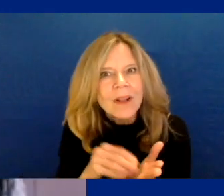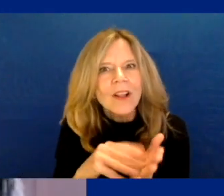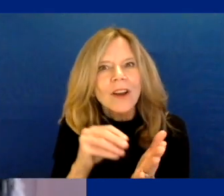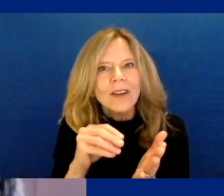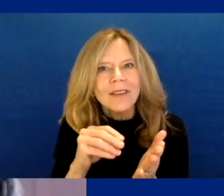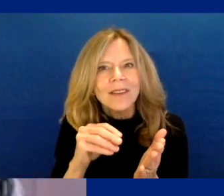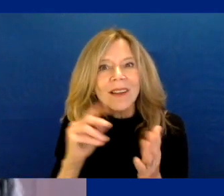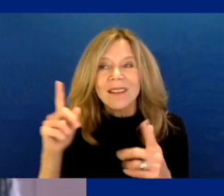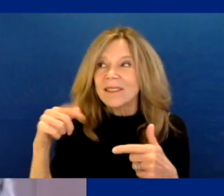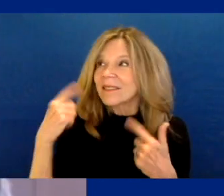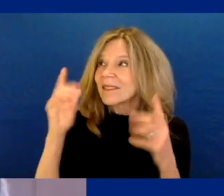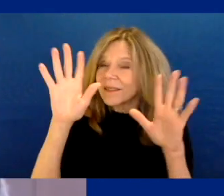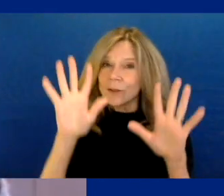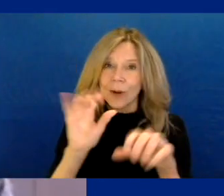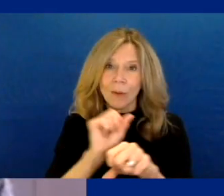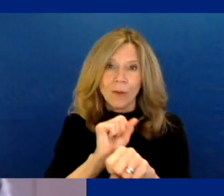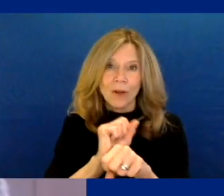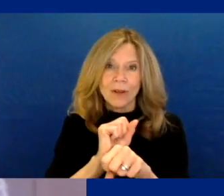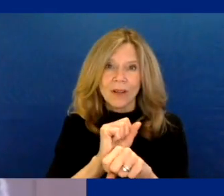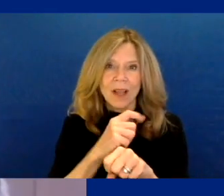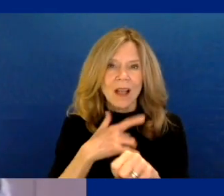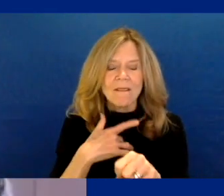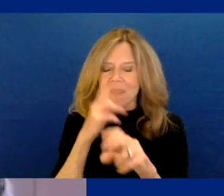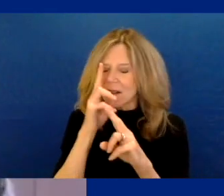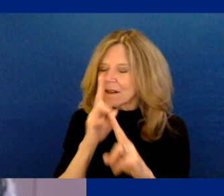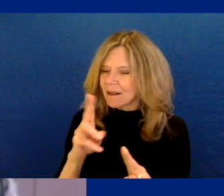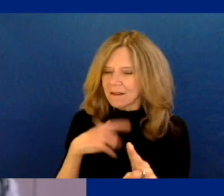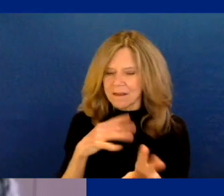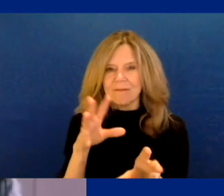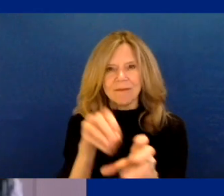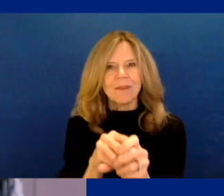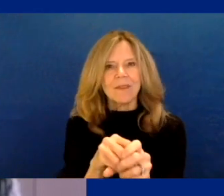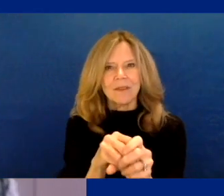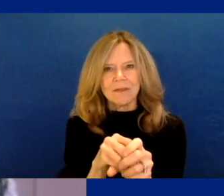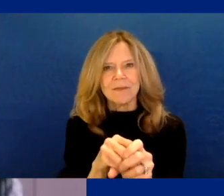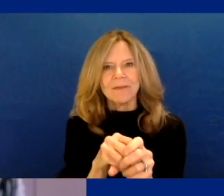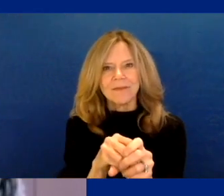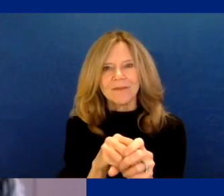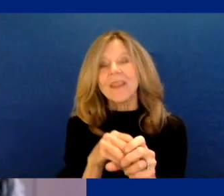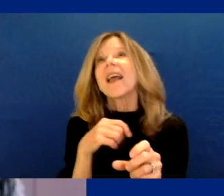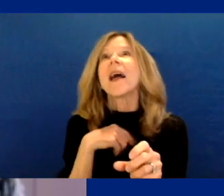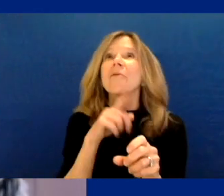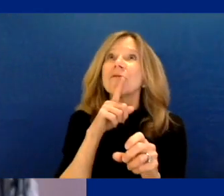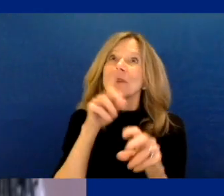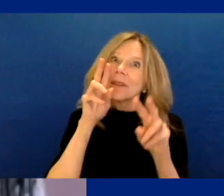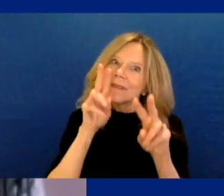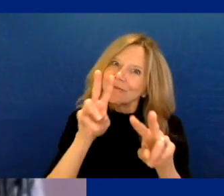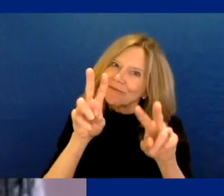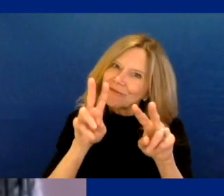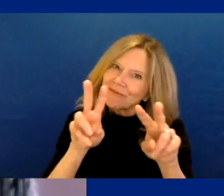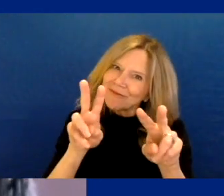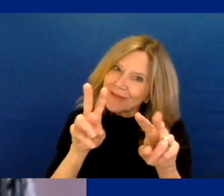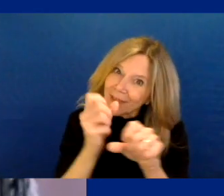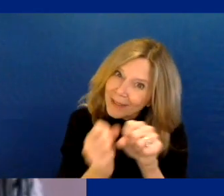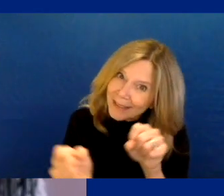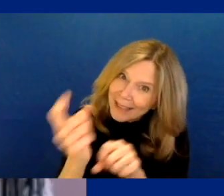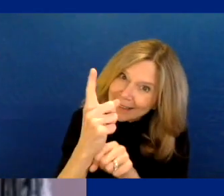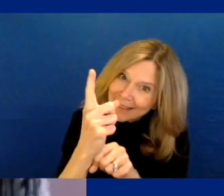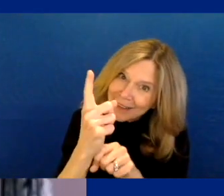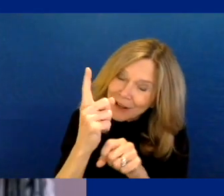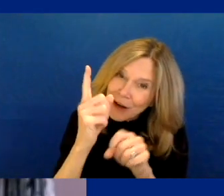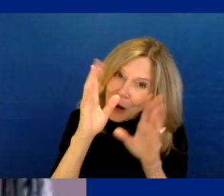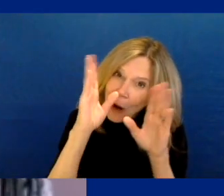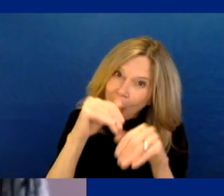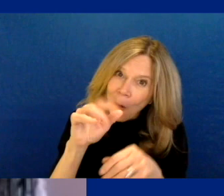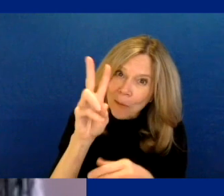work, and I've been so privileged to be a part of it. I'm really looking forward to next year when we